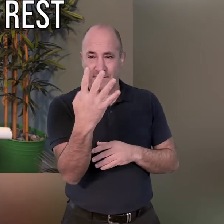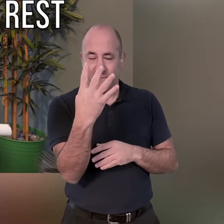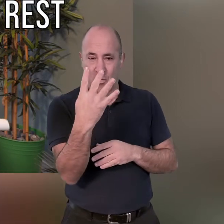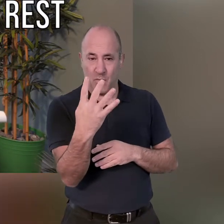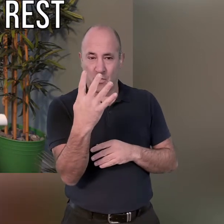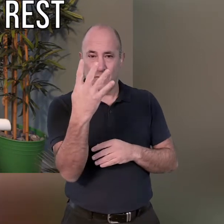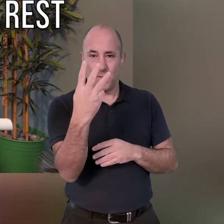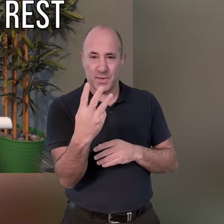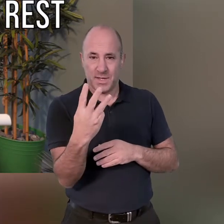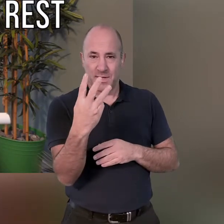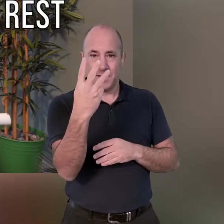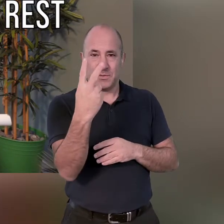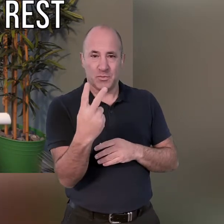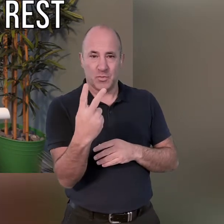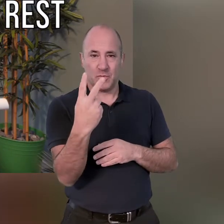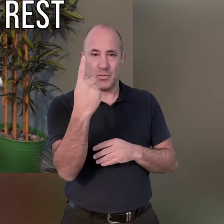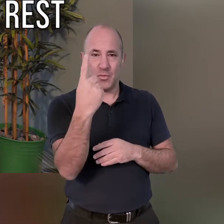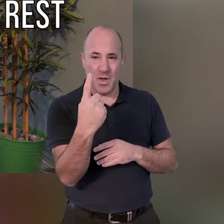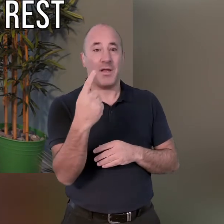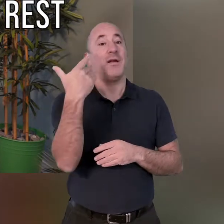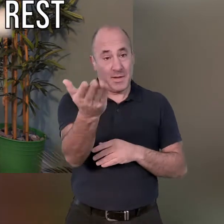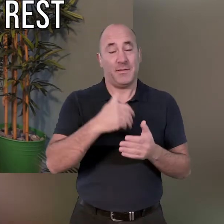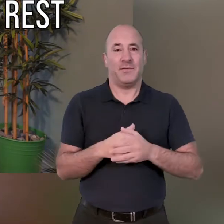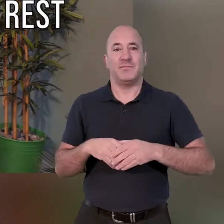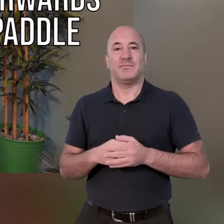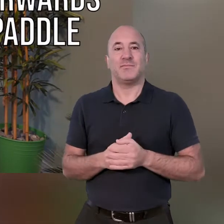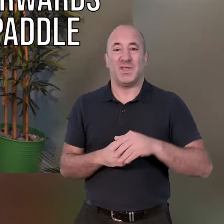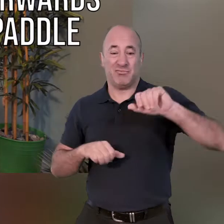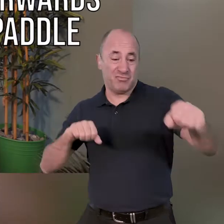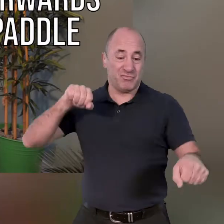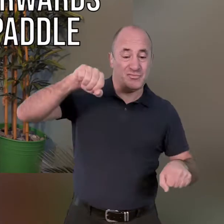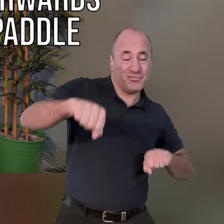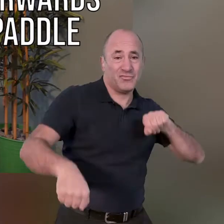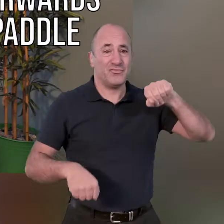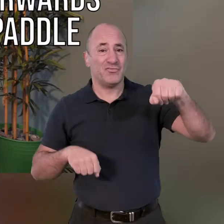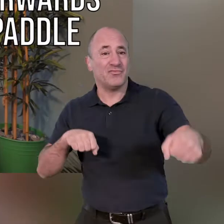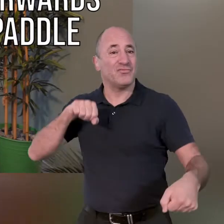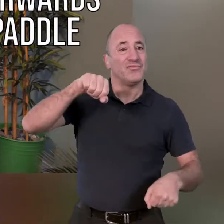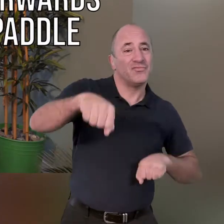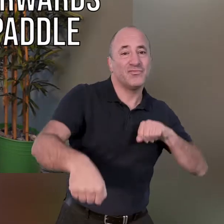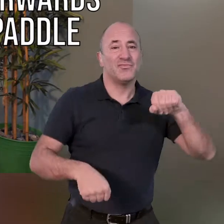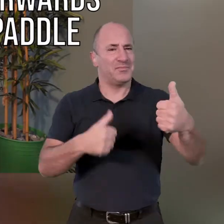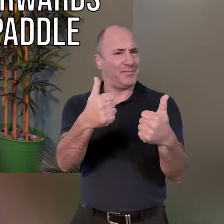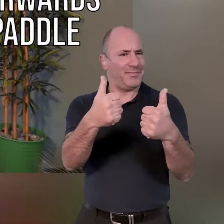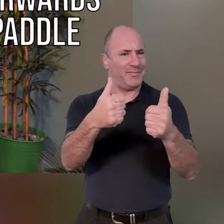4, 3, 2, 1, off we go. So just paddling forwards, excellent work.